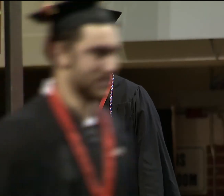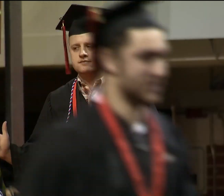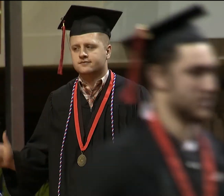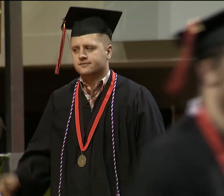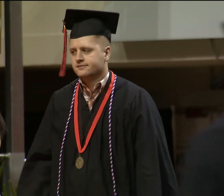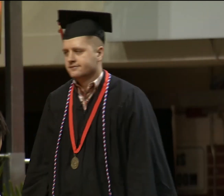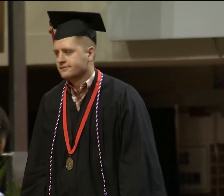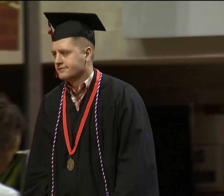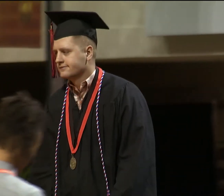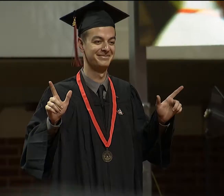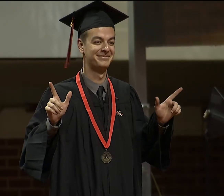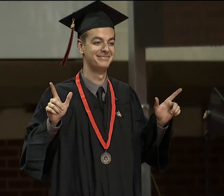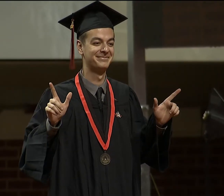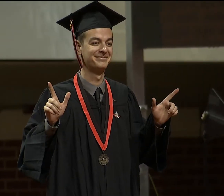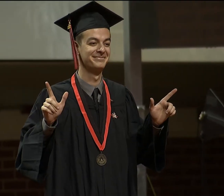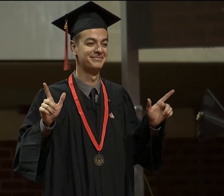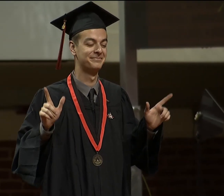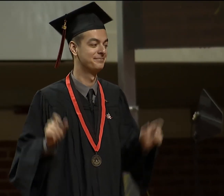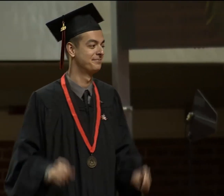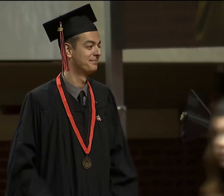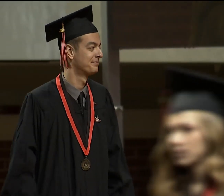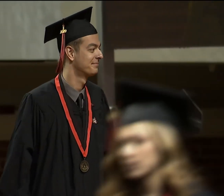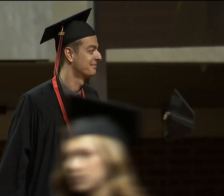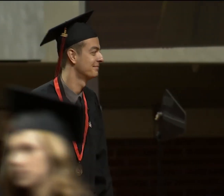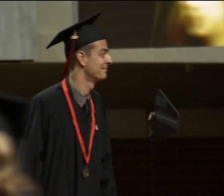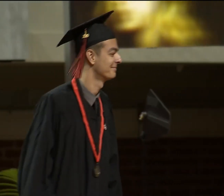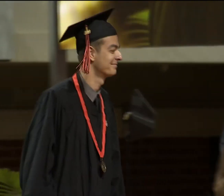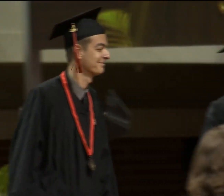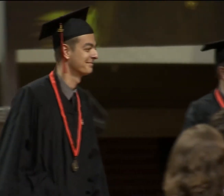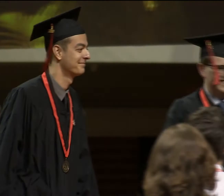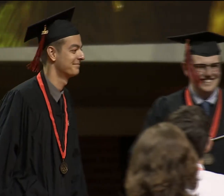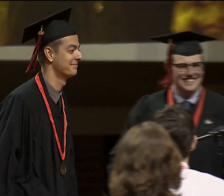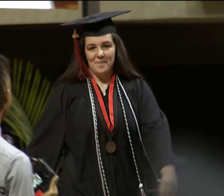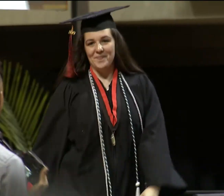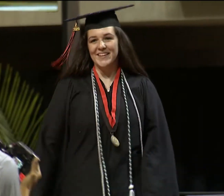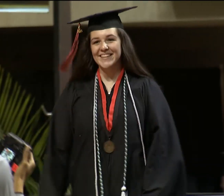Kyle Schinold. Nicholas Pash.